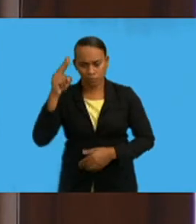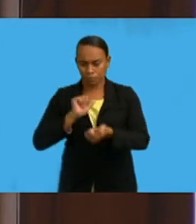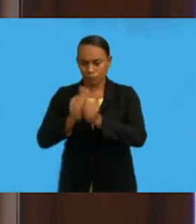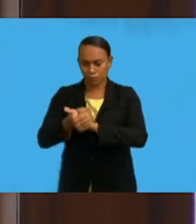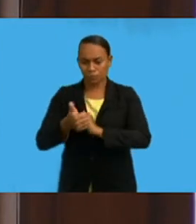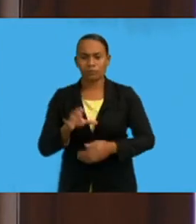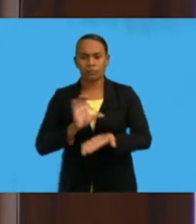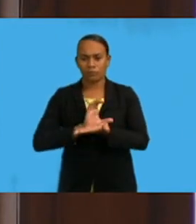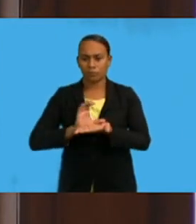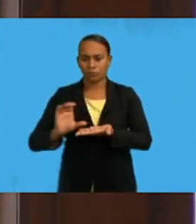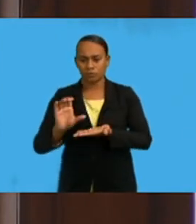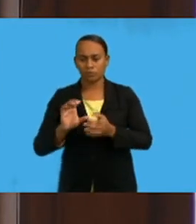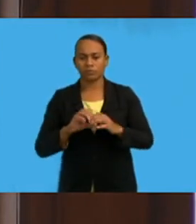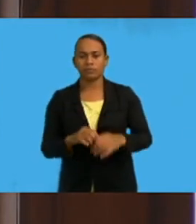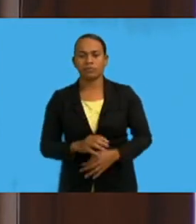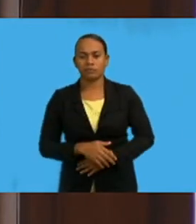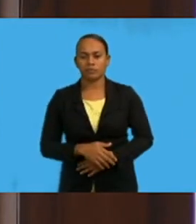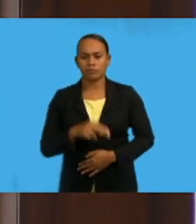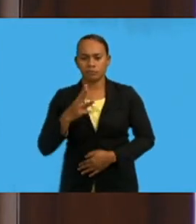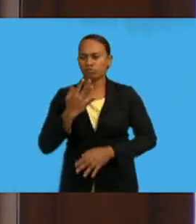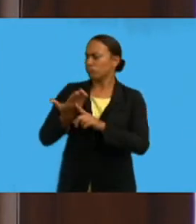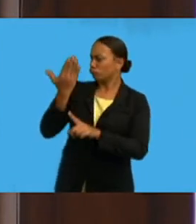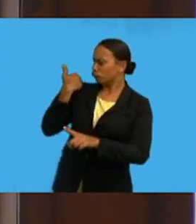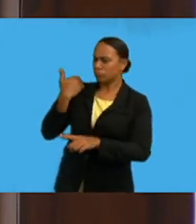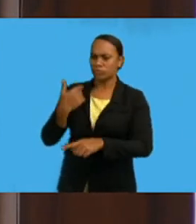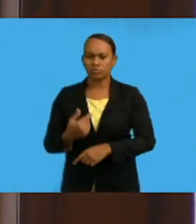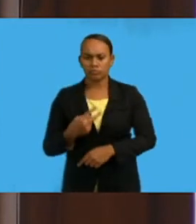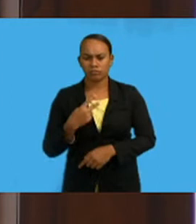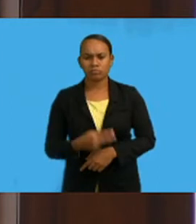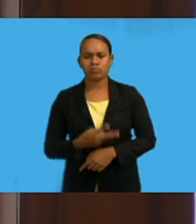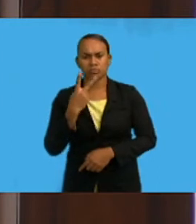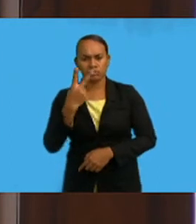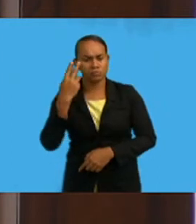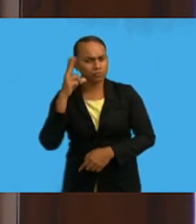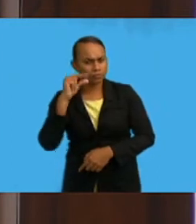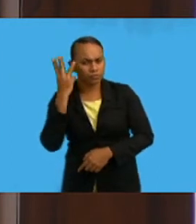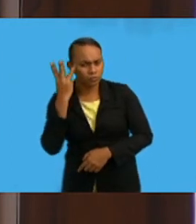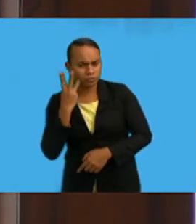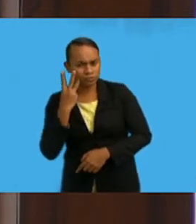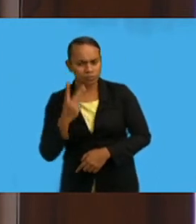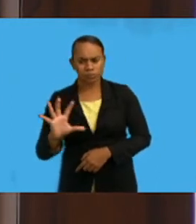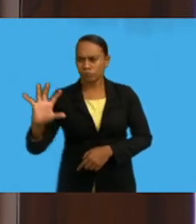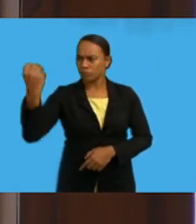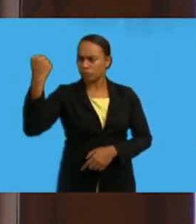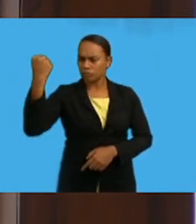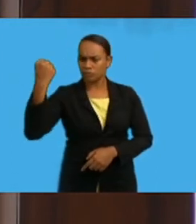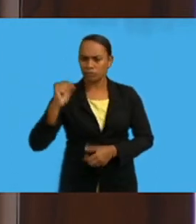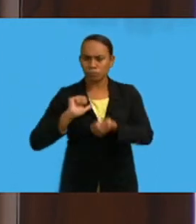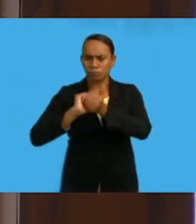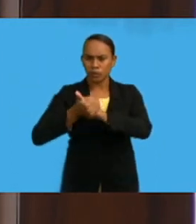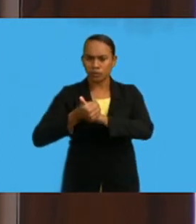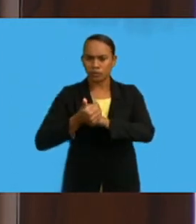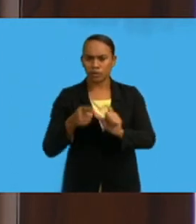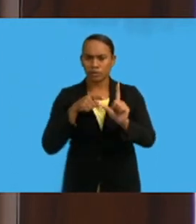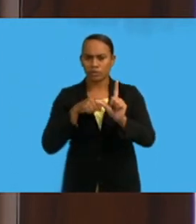in the past 2 years, 2 female athletes with a disability have scooped the National Sportswoman of the Year award, which they truly